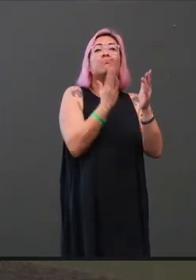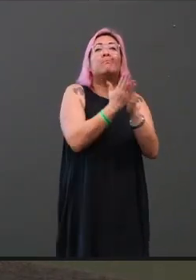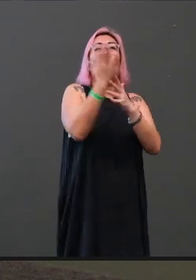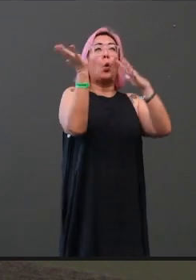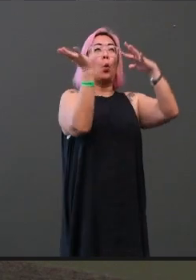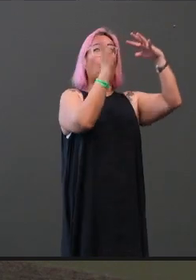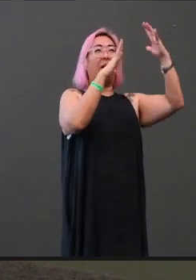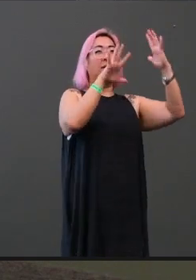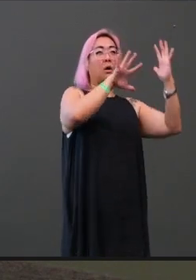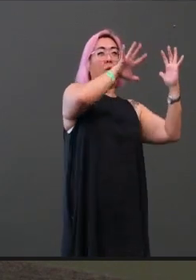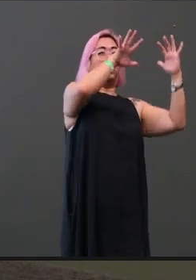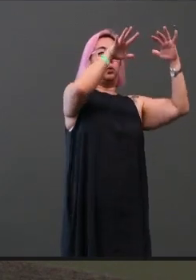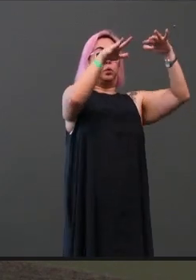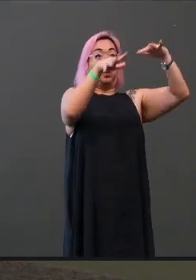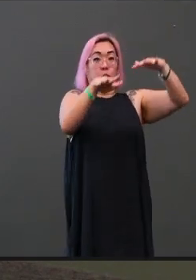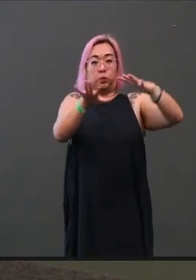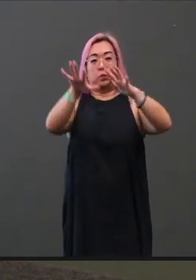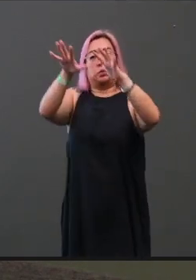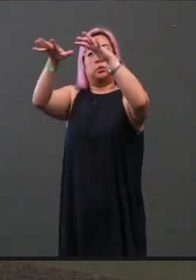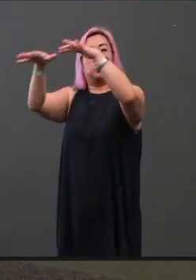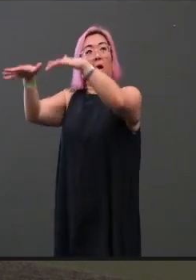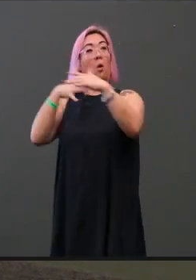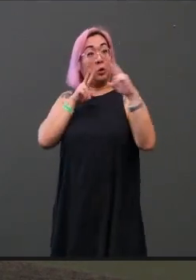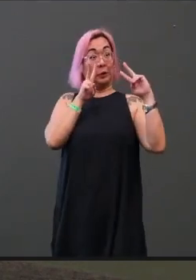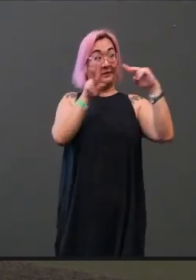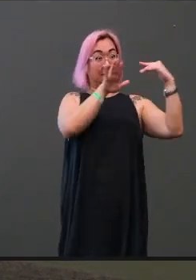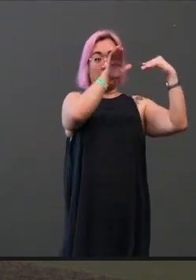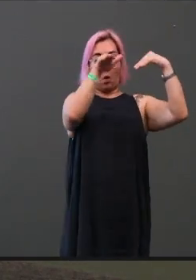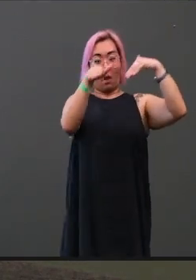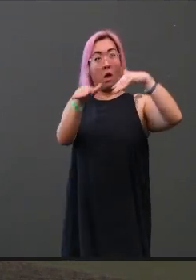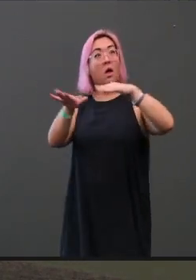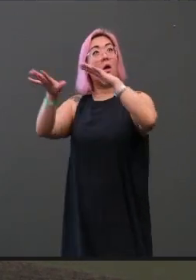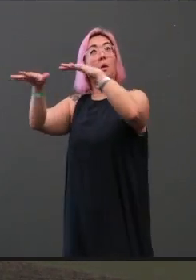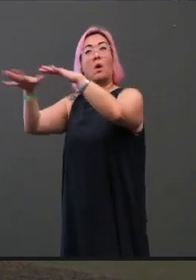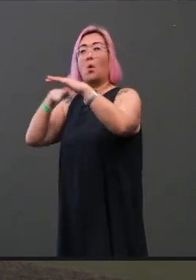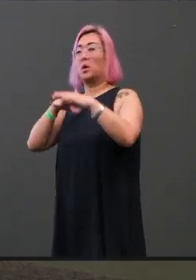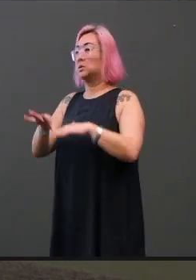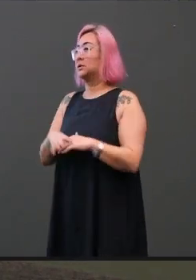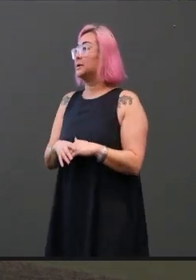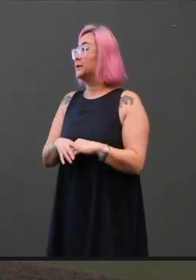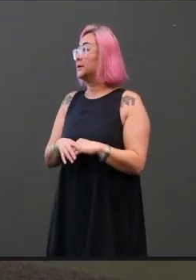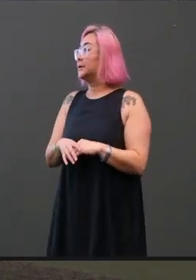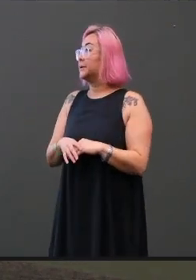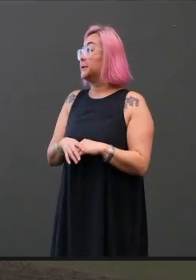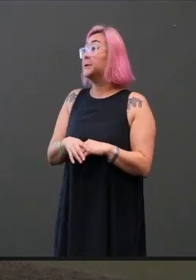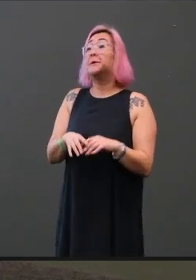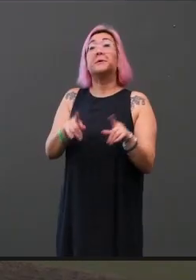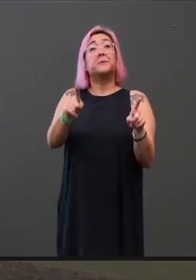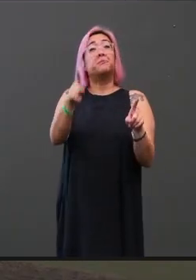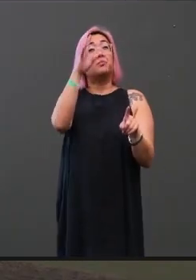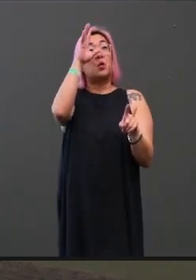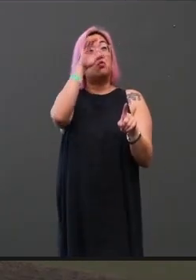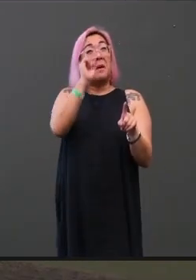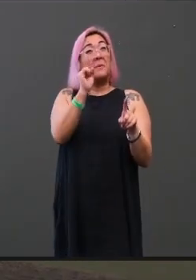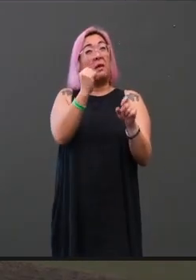to the other. And if you remember the gradient noise texture, that's actually something we can use for this